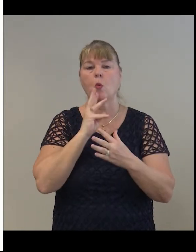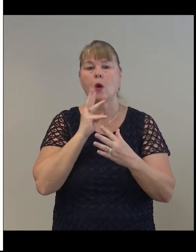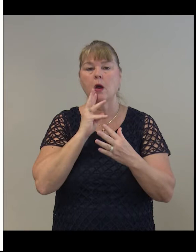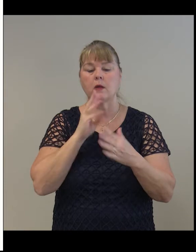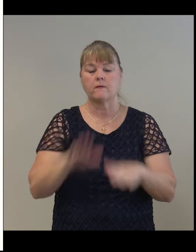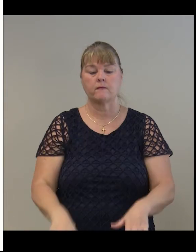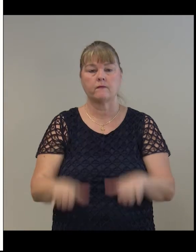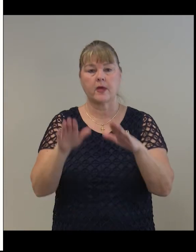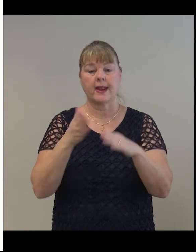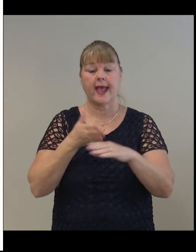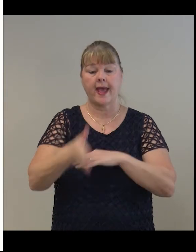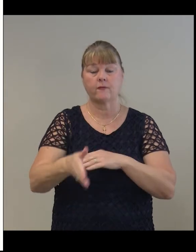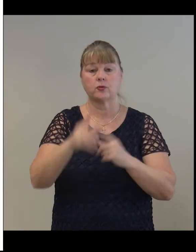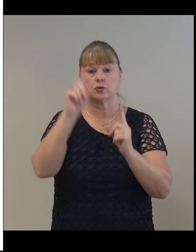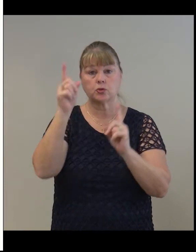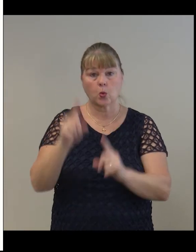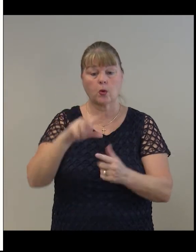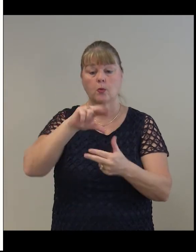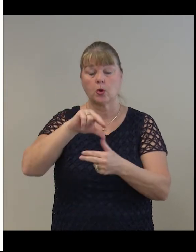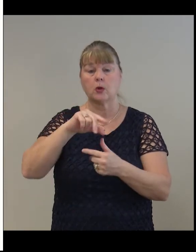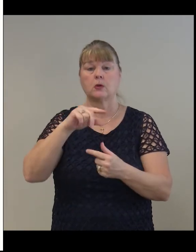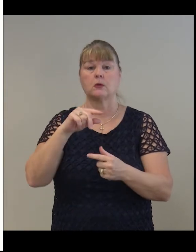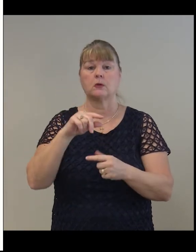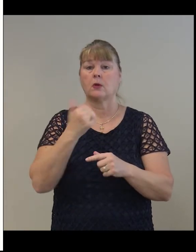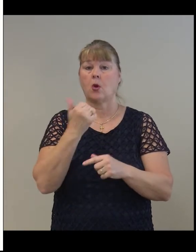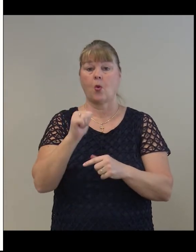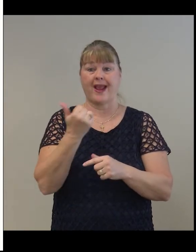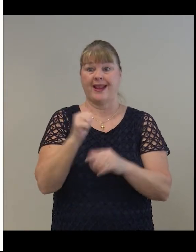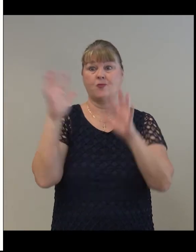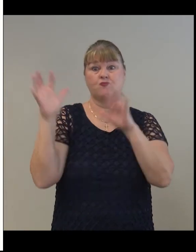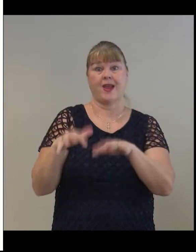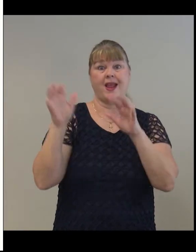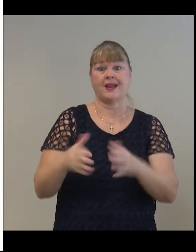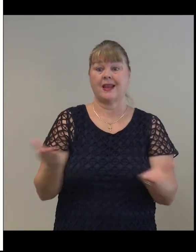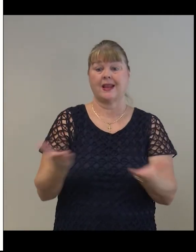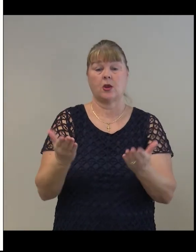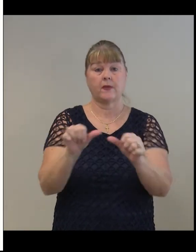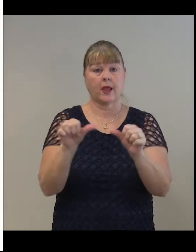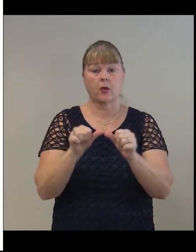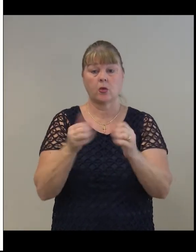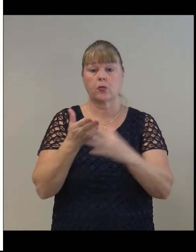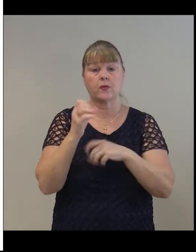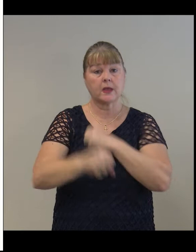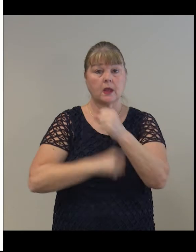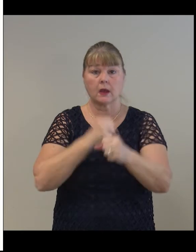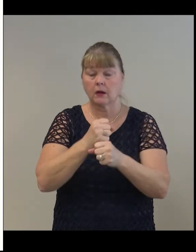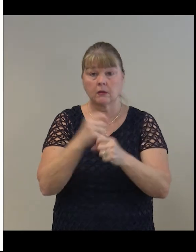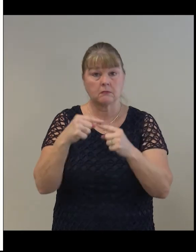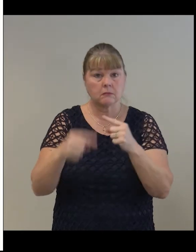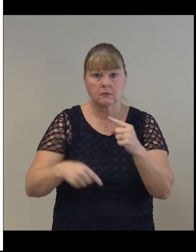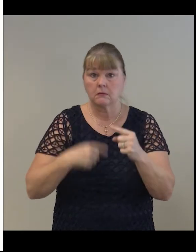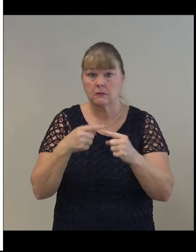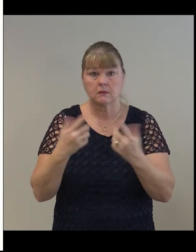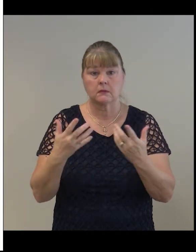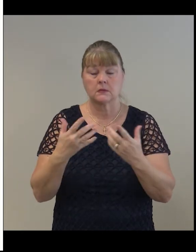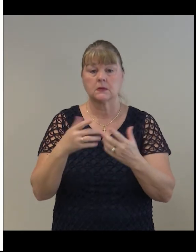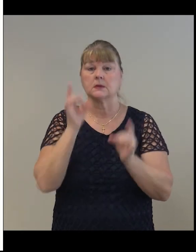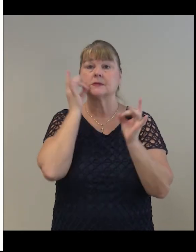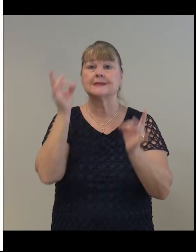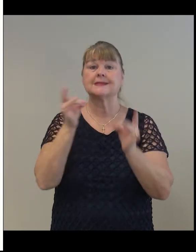waters after a storm or during one of our regular rainstorms that we have throughout the year. If it's severe